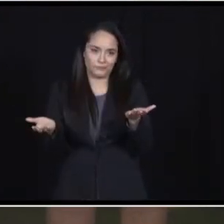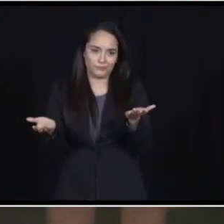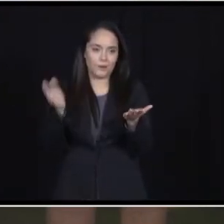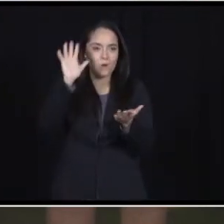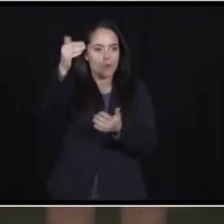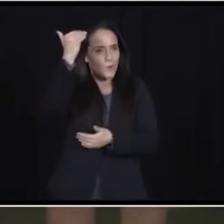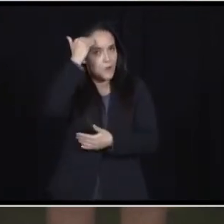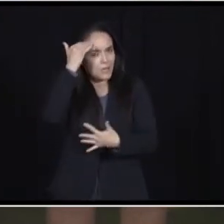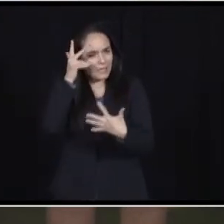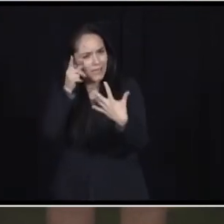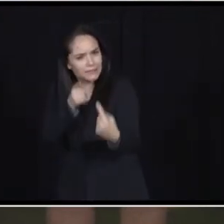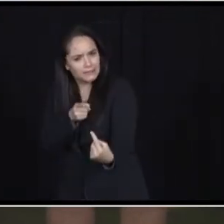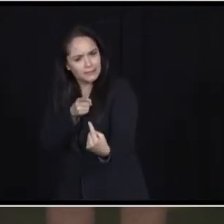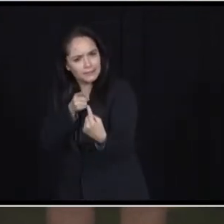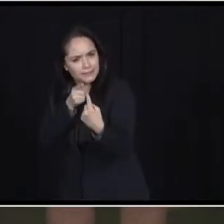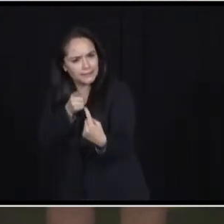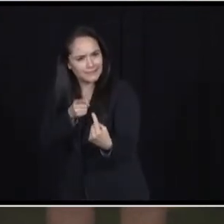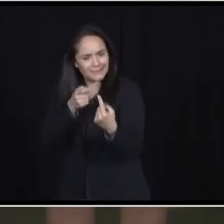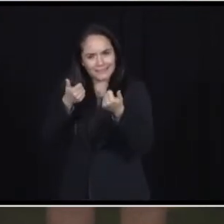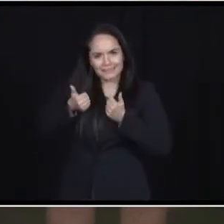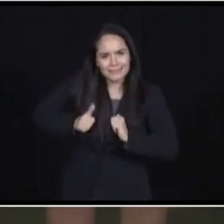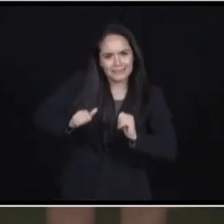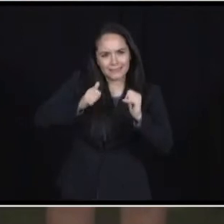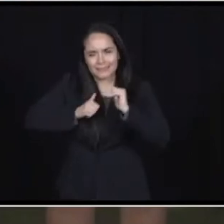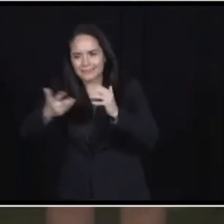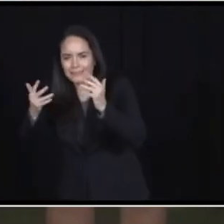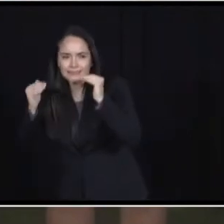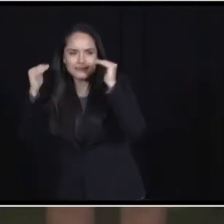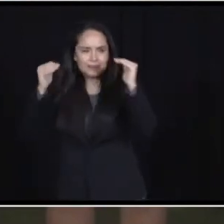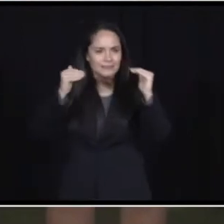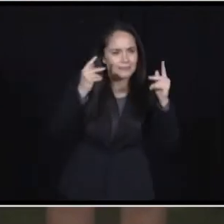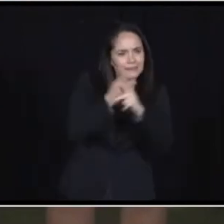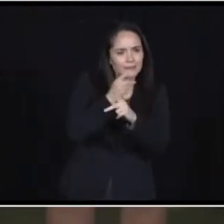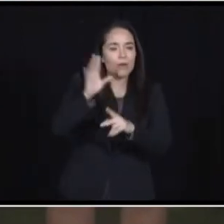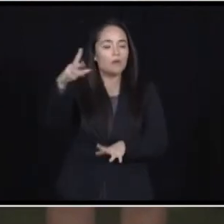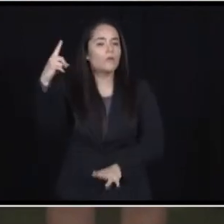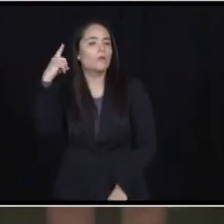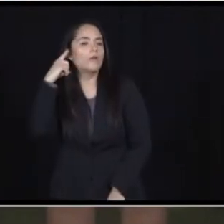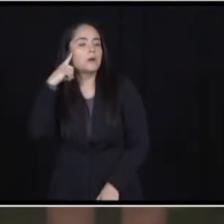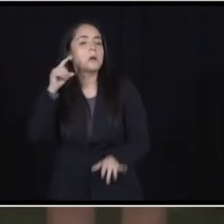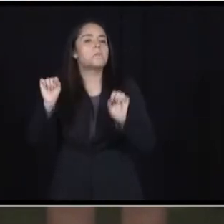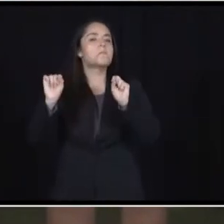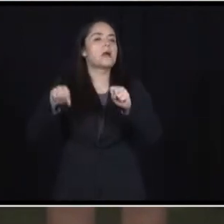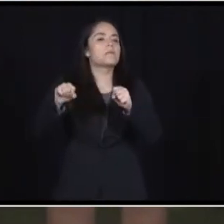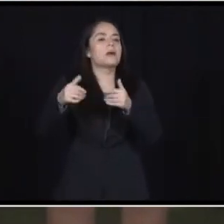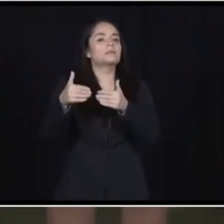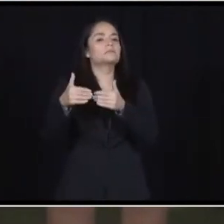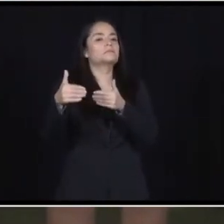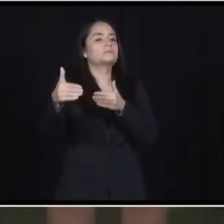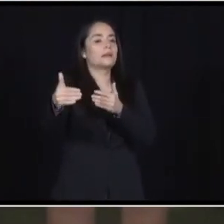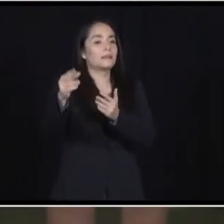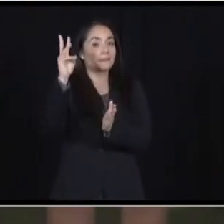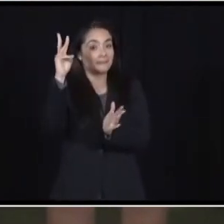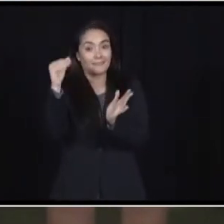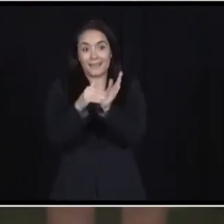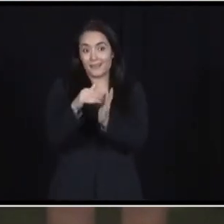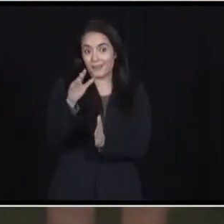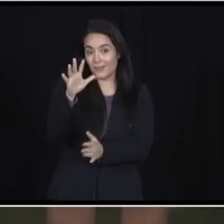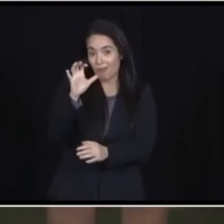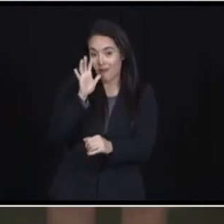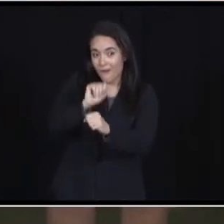But after I heard the 6,500 per day potentially, that scares everyone. It scares me. It